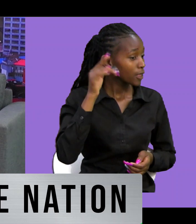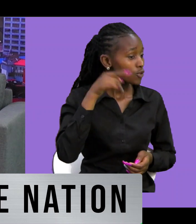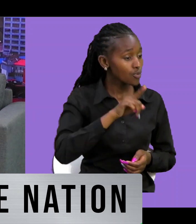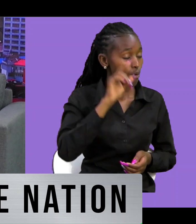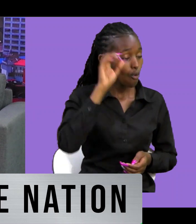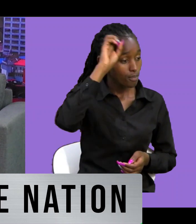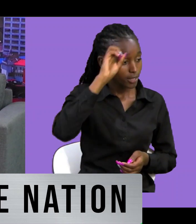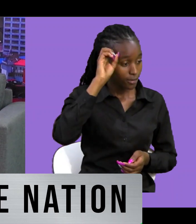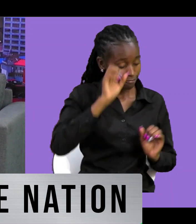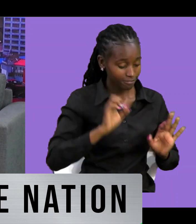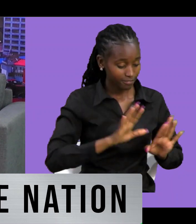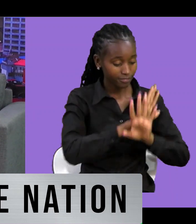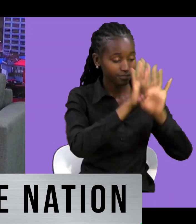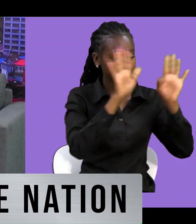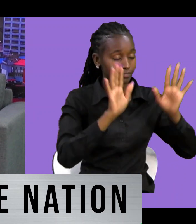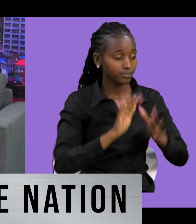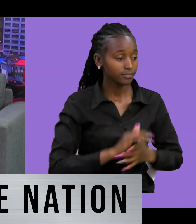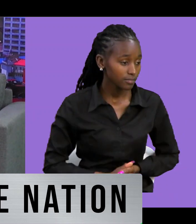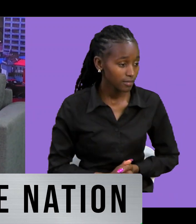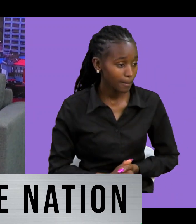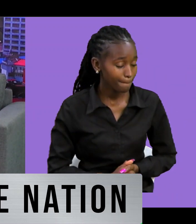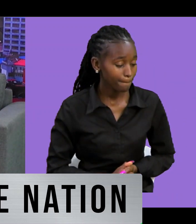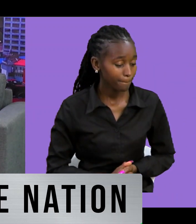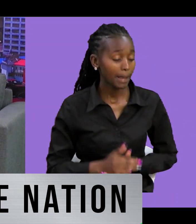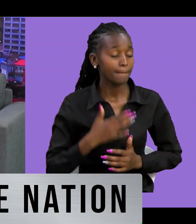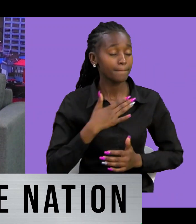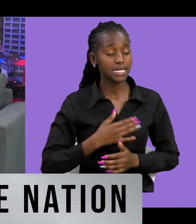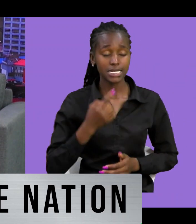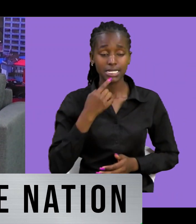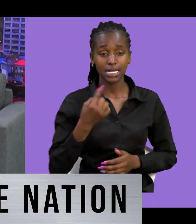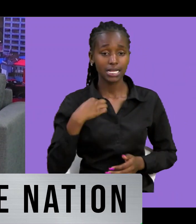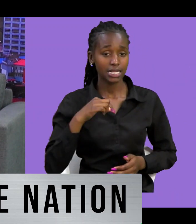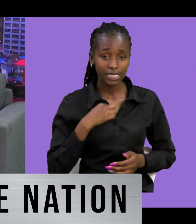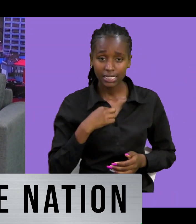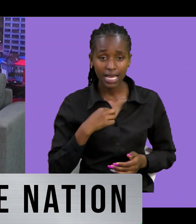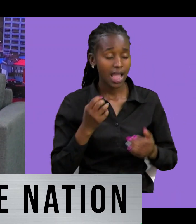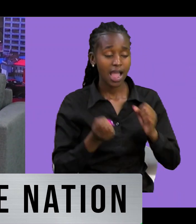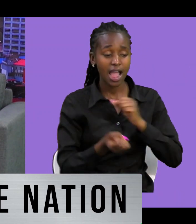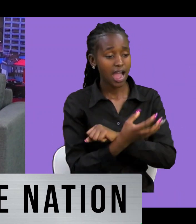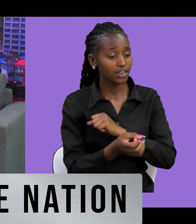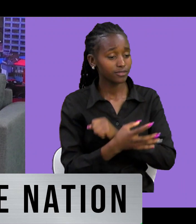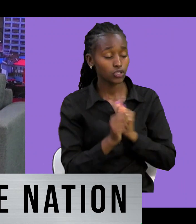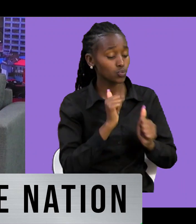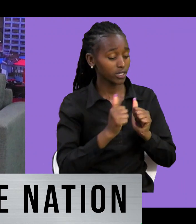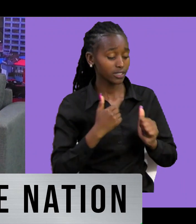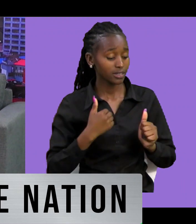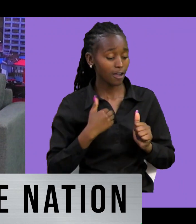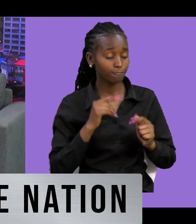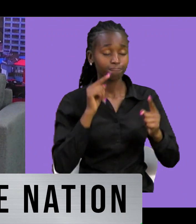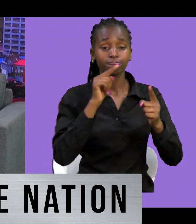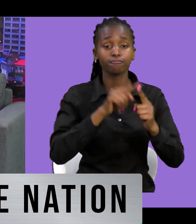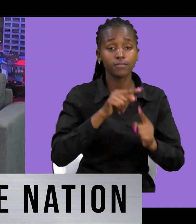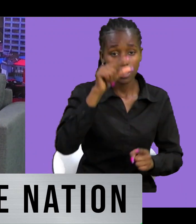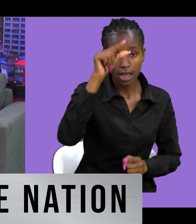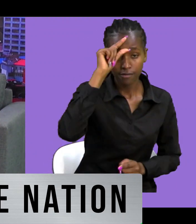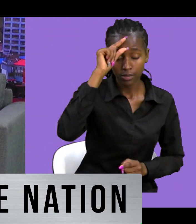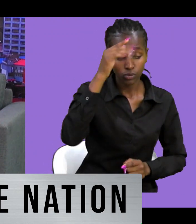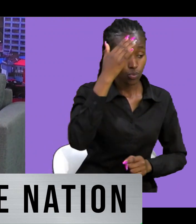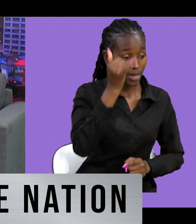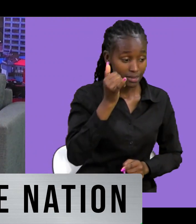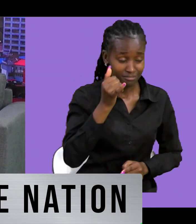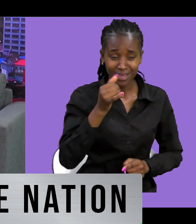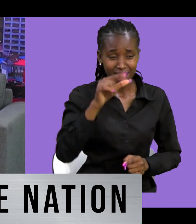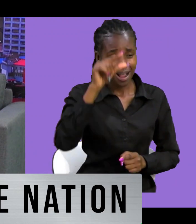Kama, really, this what advice do you have for the government, if you have any? Of course, the government has